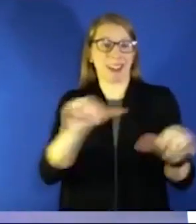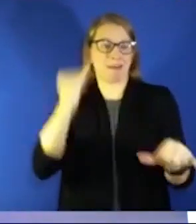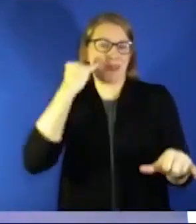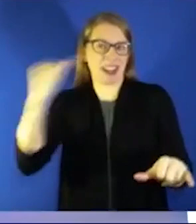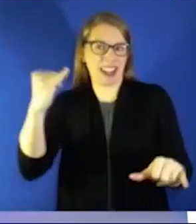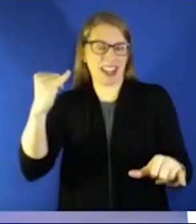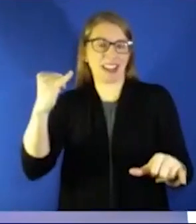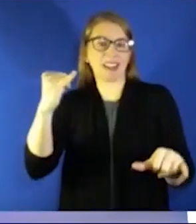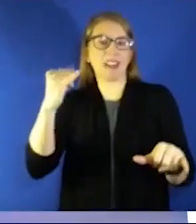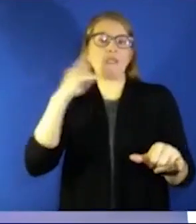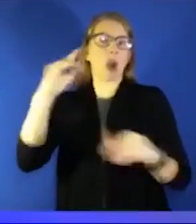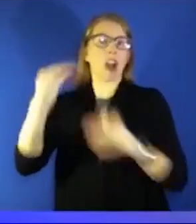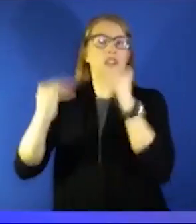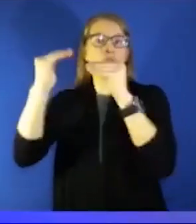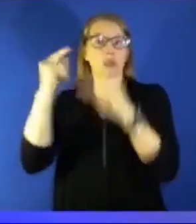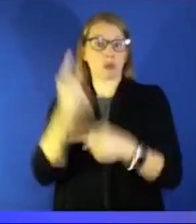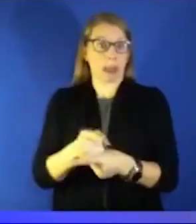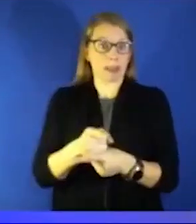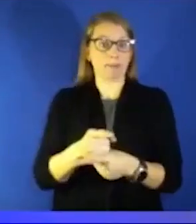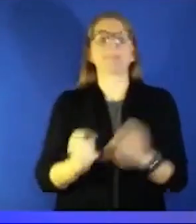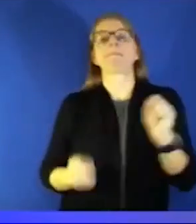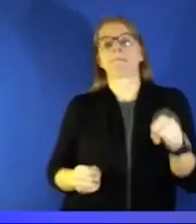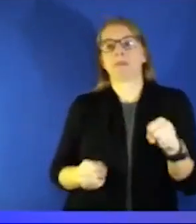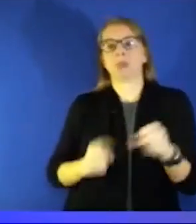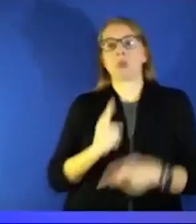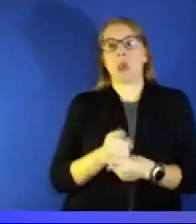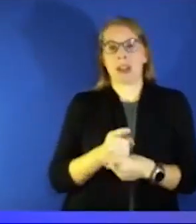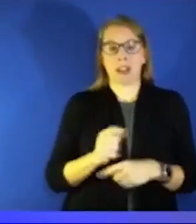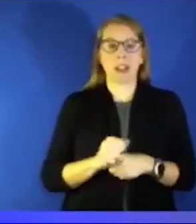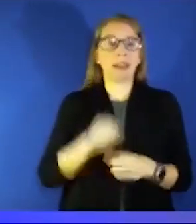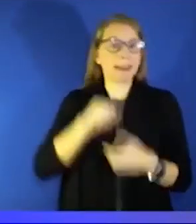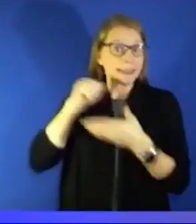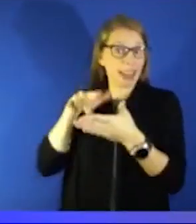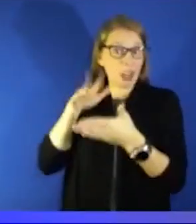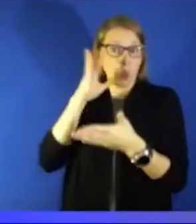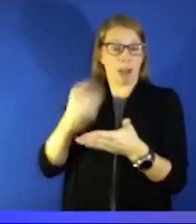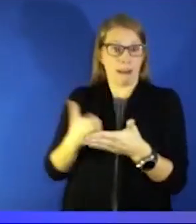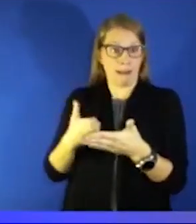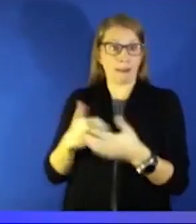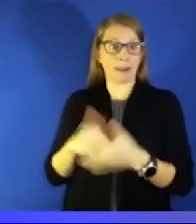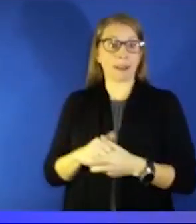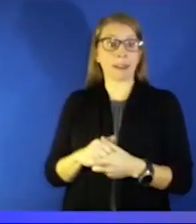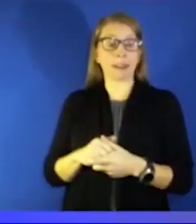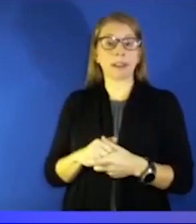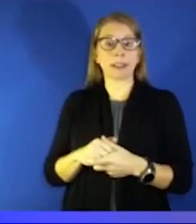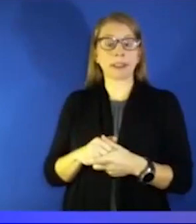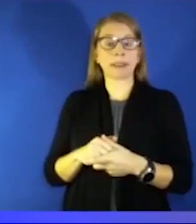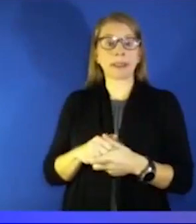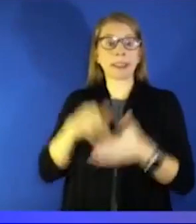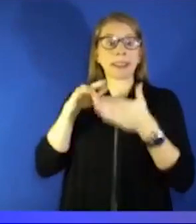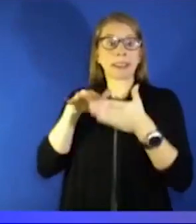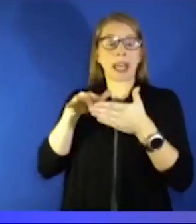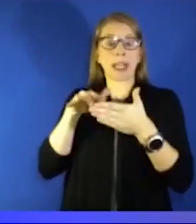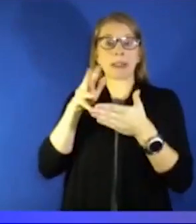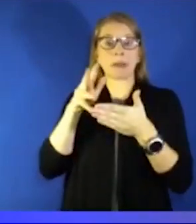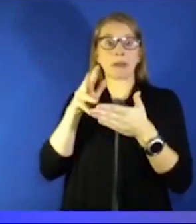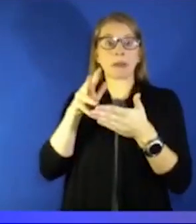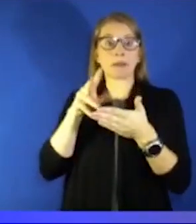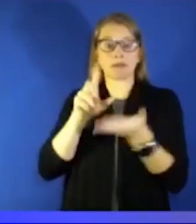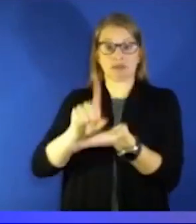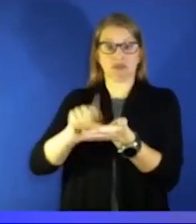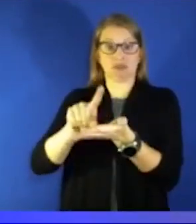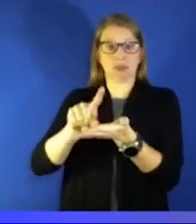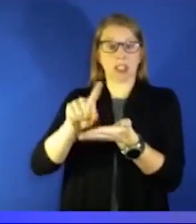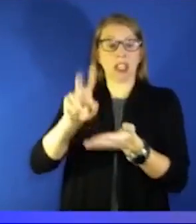as adults, correct? Right, so there will be a study, and these studies have been making it into the New England Journal of Medicine, no